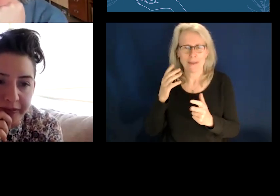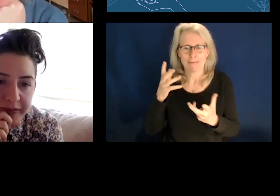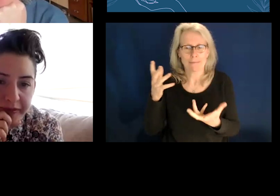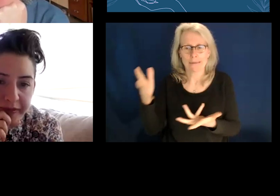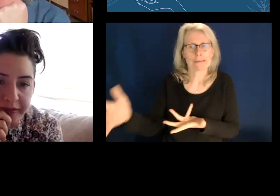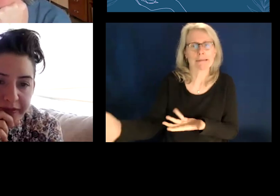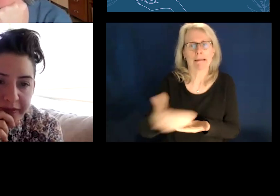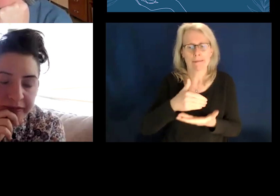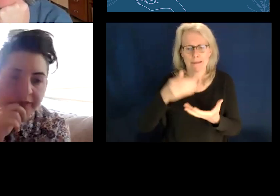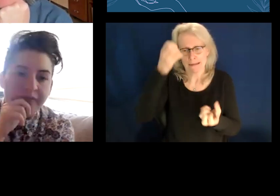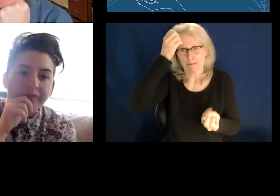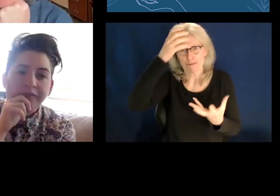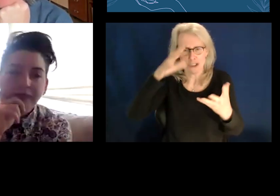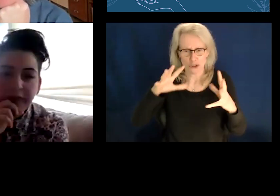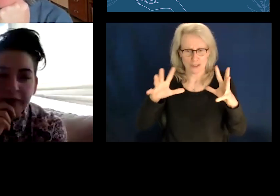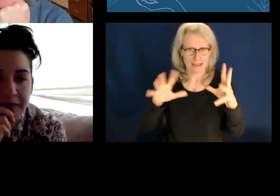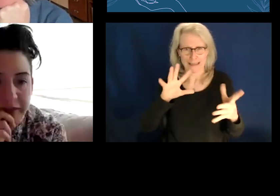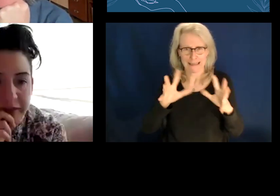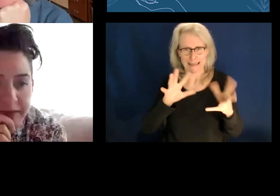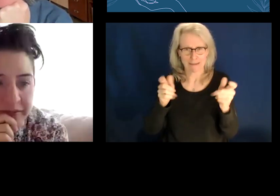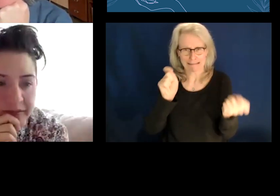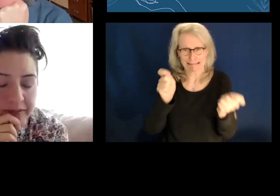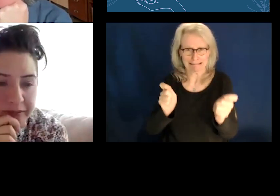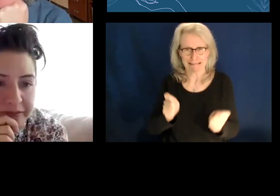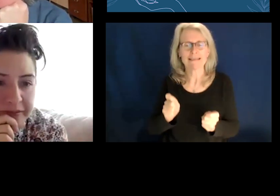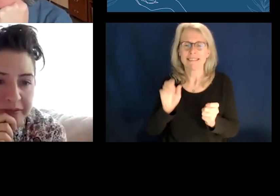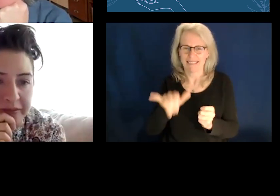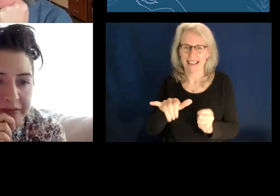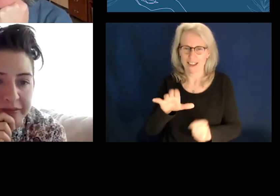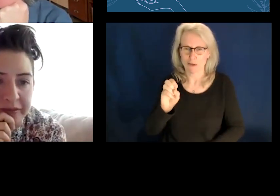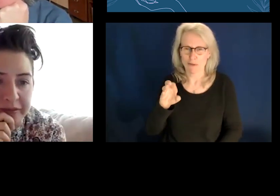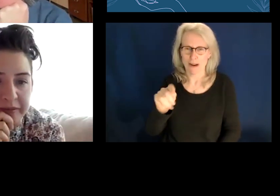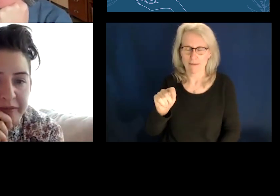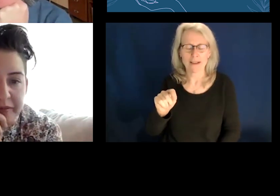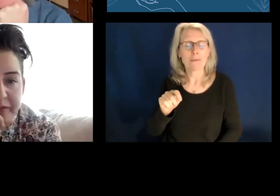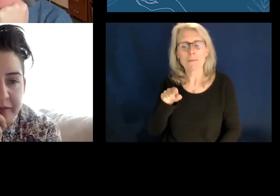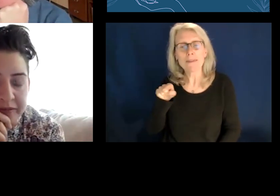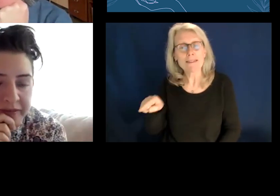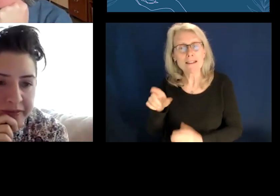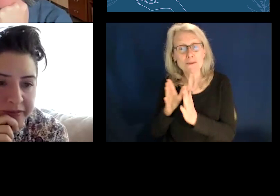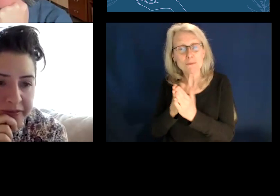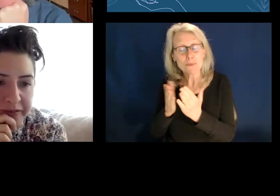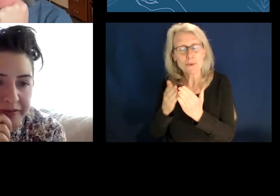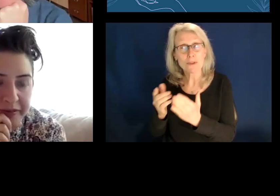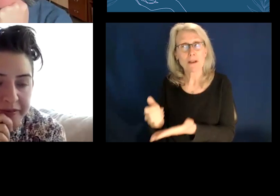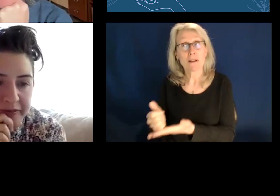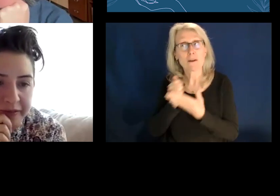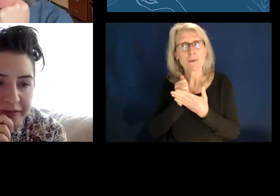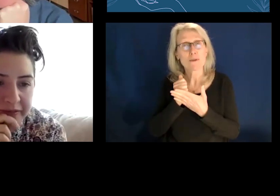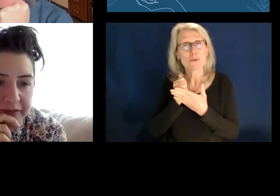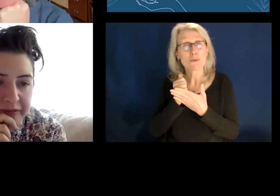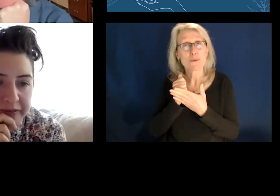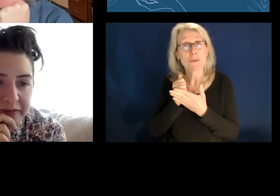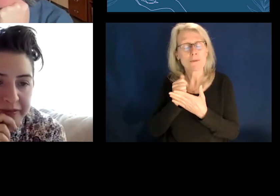something. But it really tuned me into, reading that book really helped tune me into what it feels like to